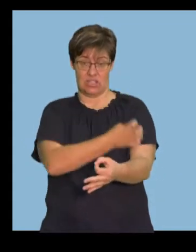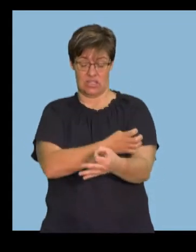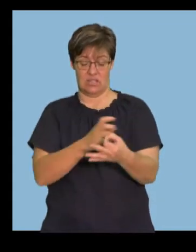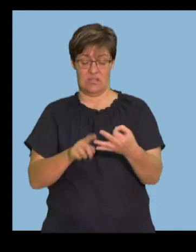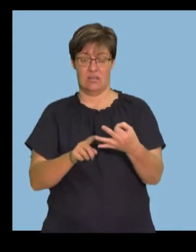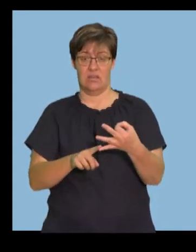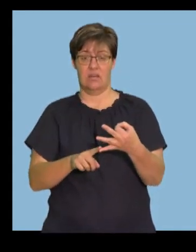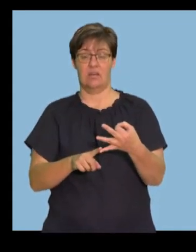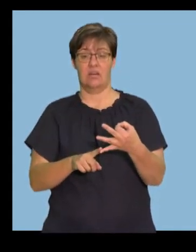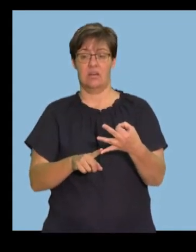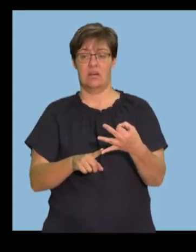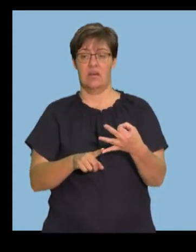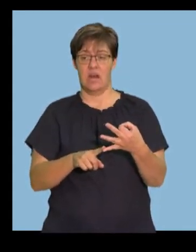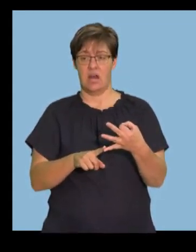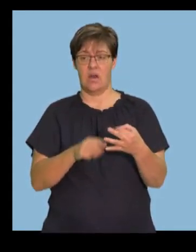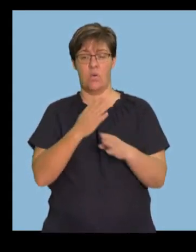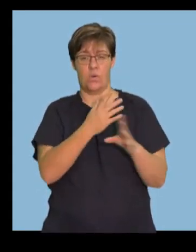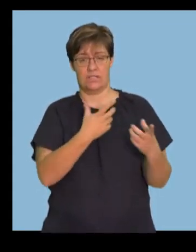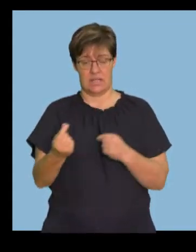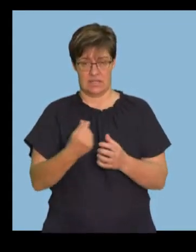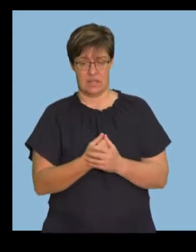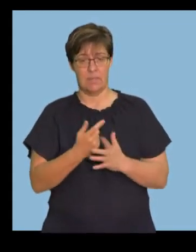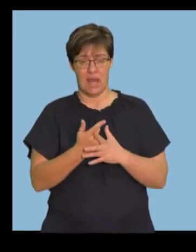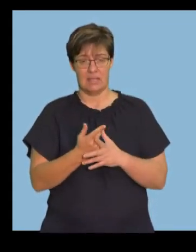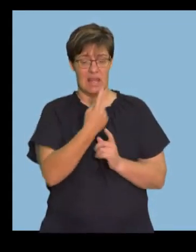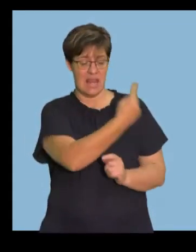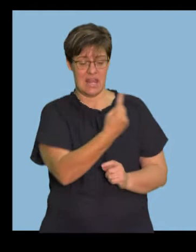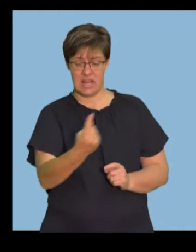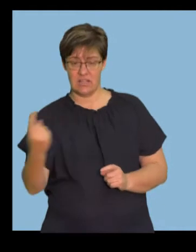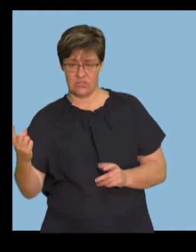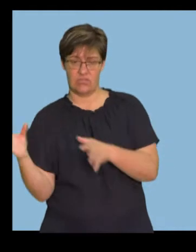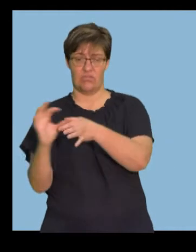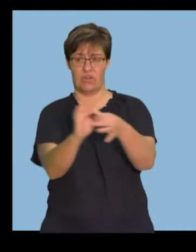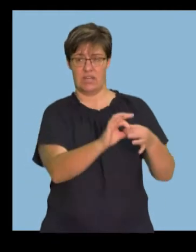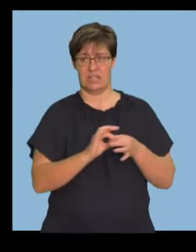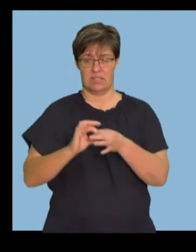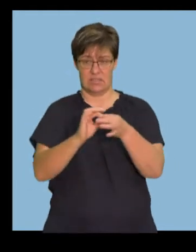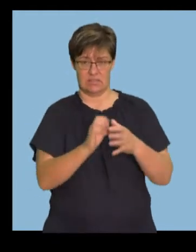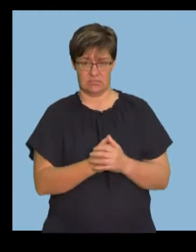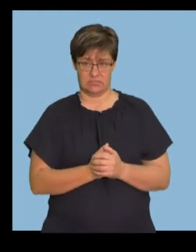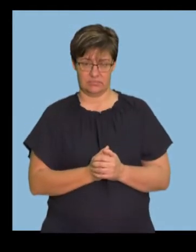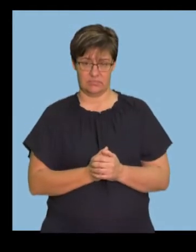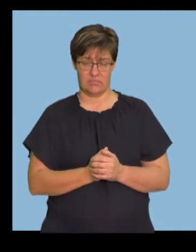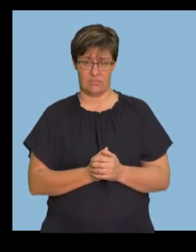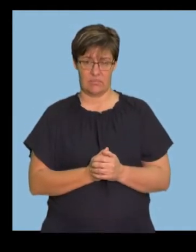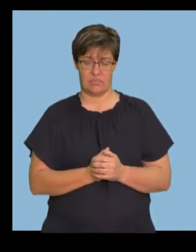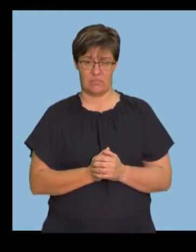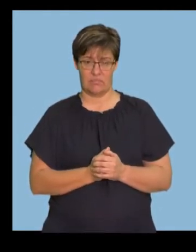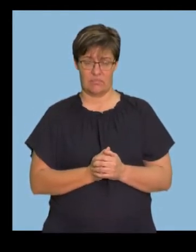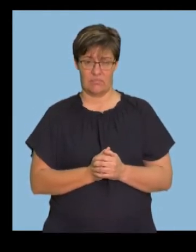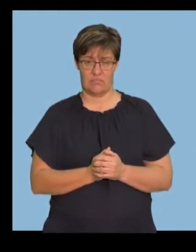done. But you'll also realize that these terms are also related to each other, okay? Right,